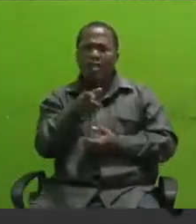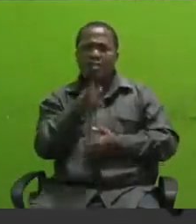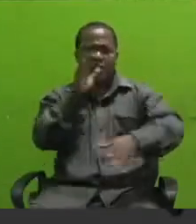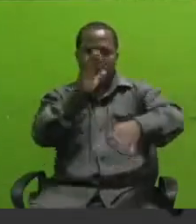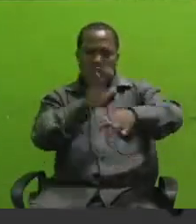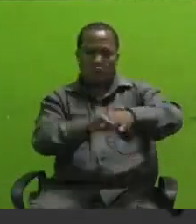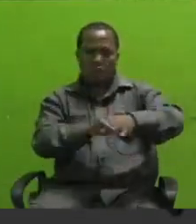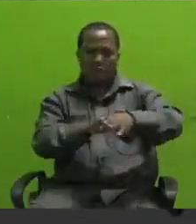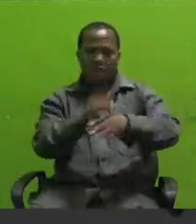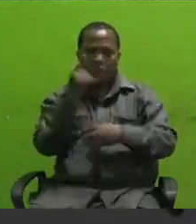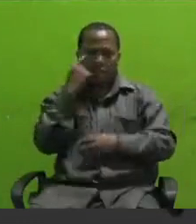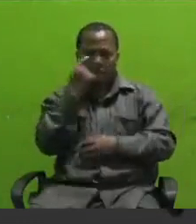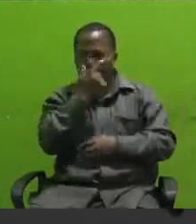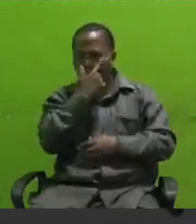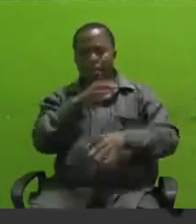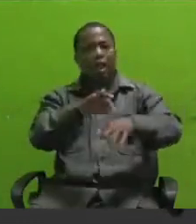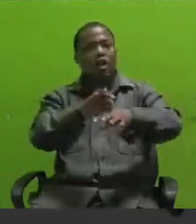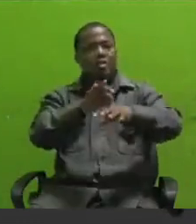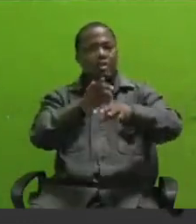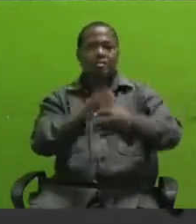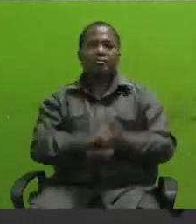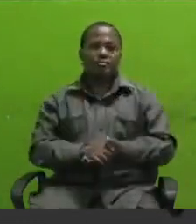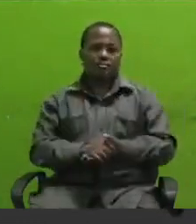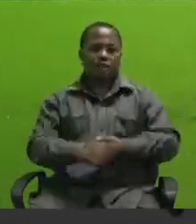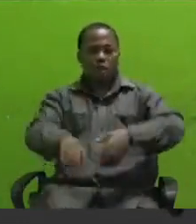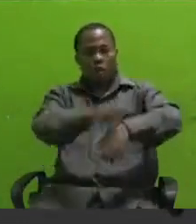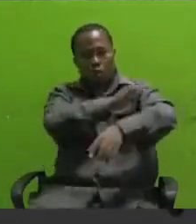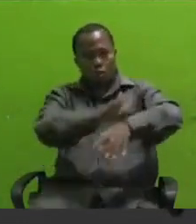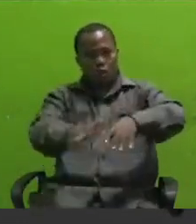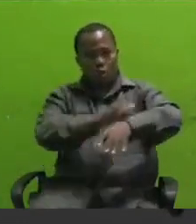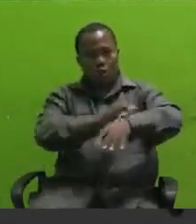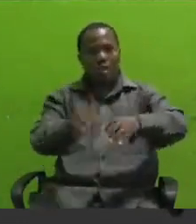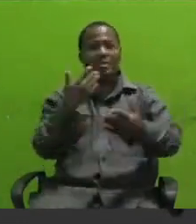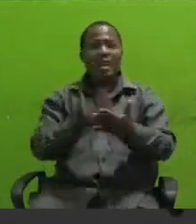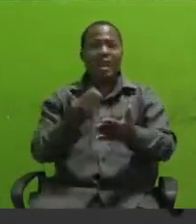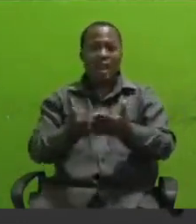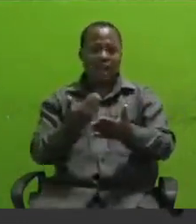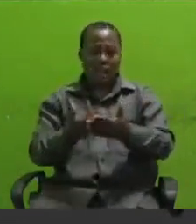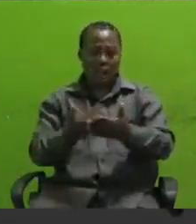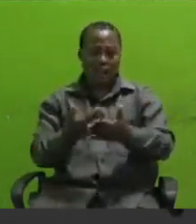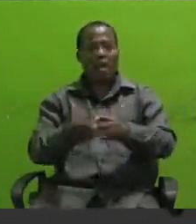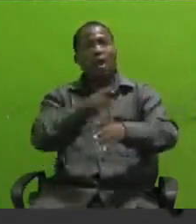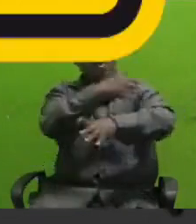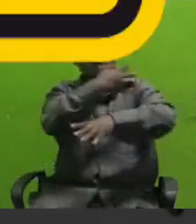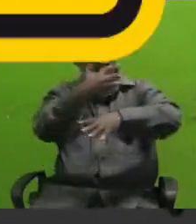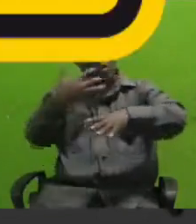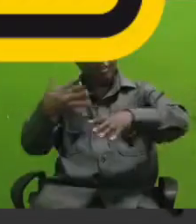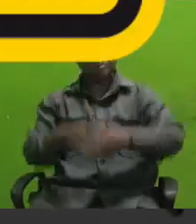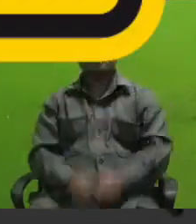your eyes or skin, wash with a lot of water.